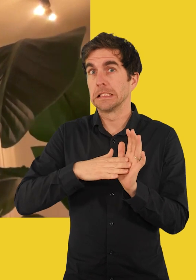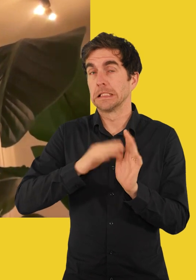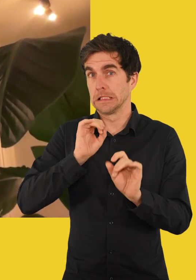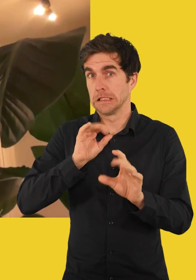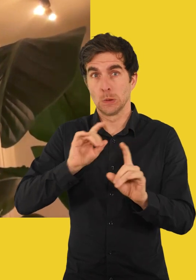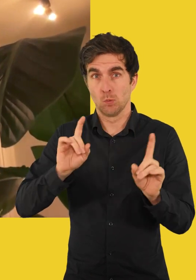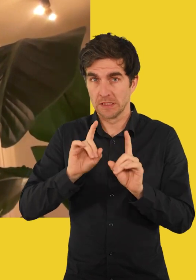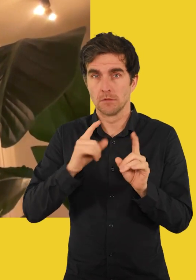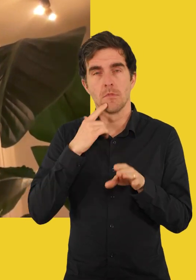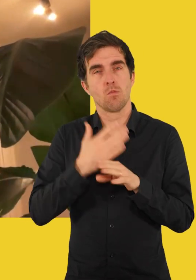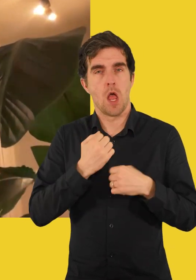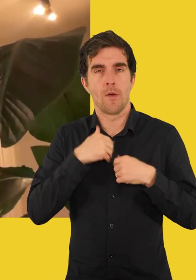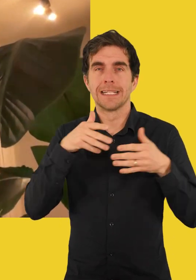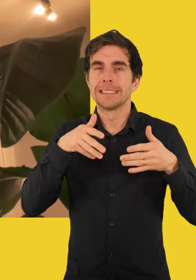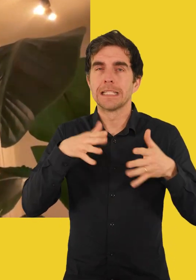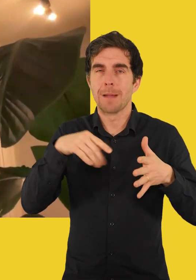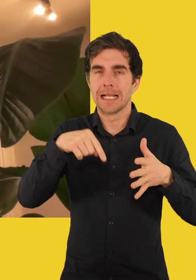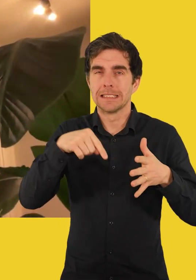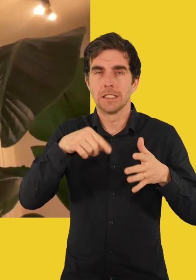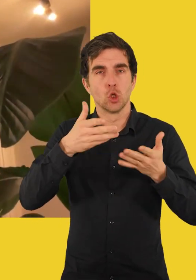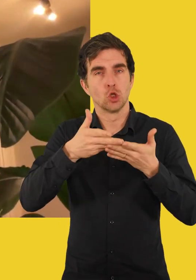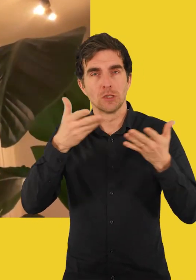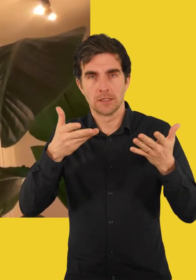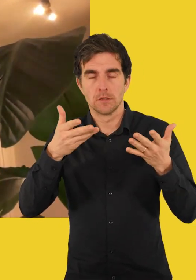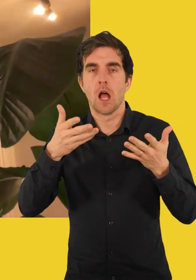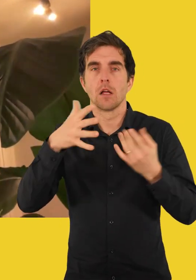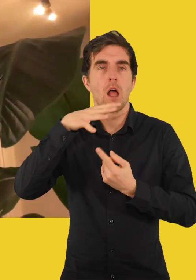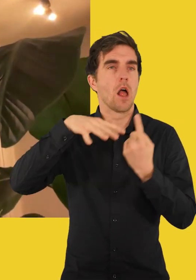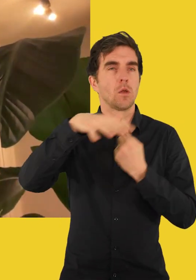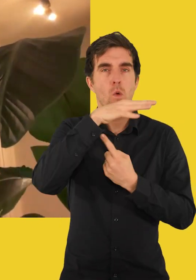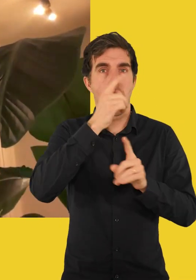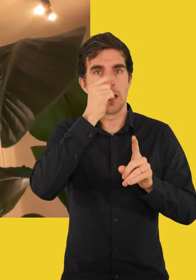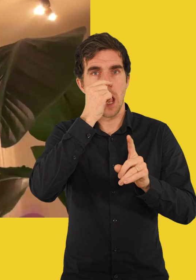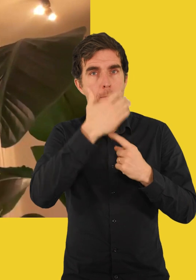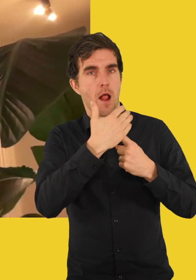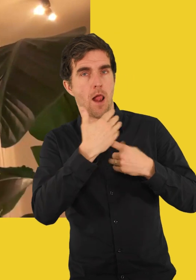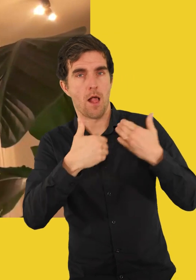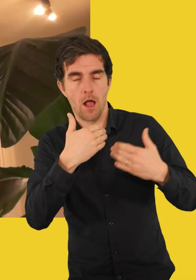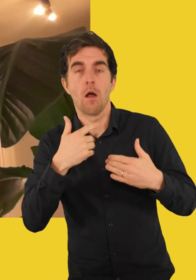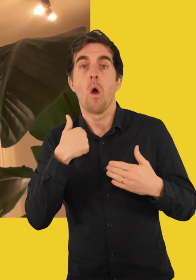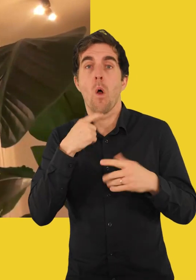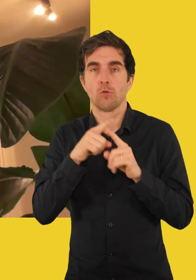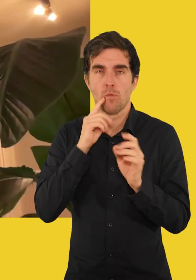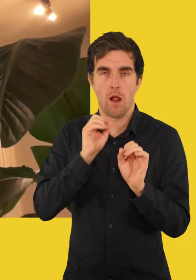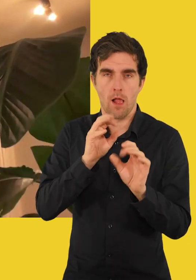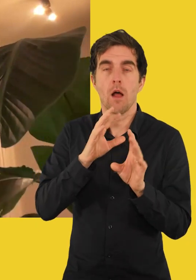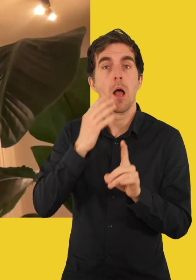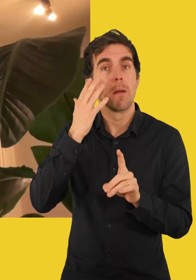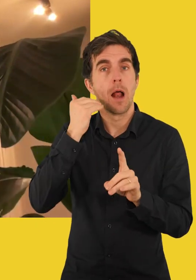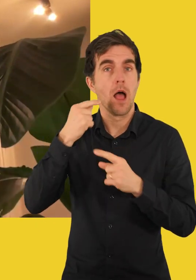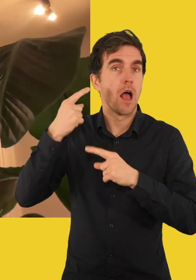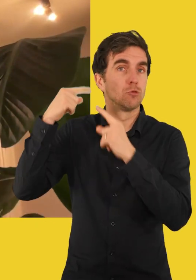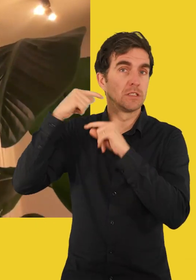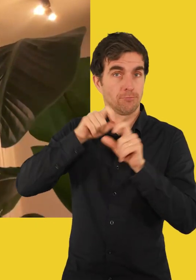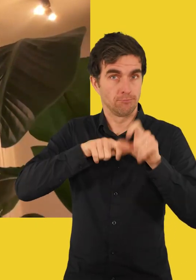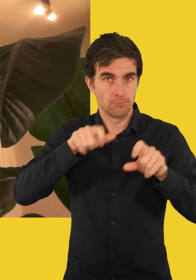few minutes is about our work at Systemic Justice and eco-ableism. And I will reference a Black, Indigenous and